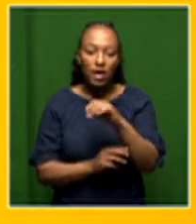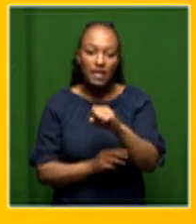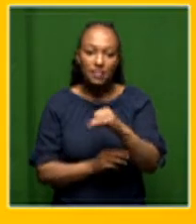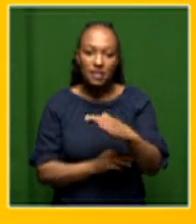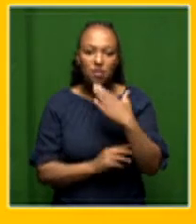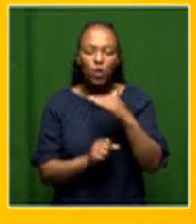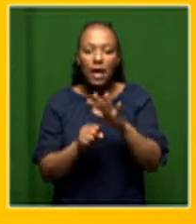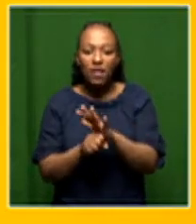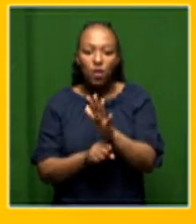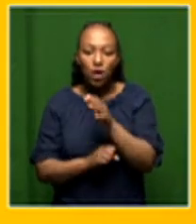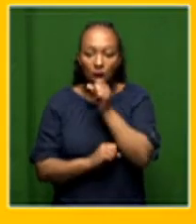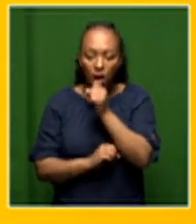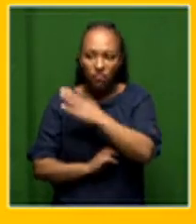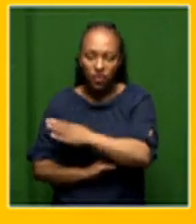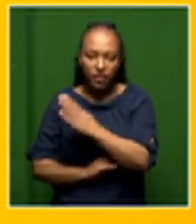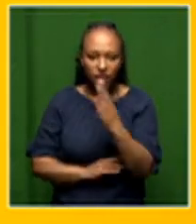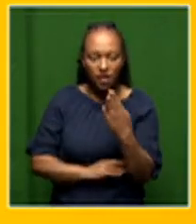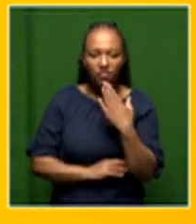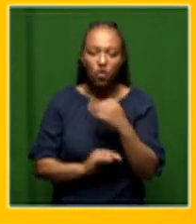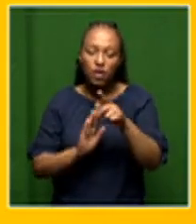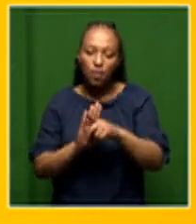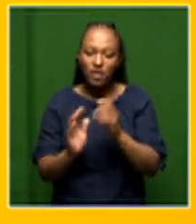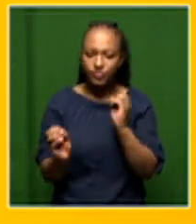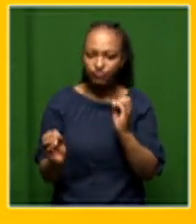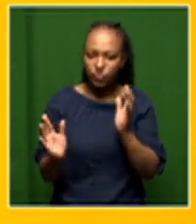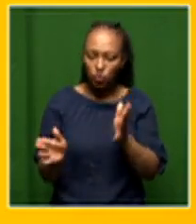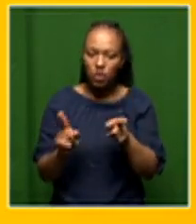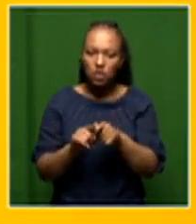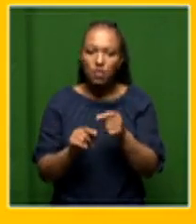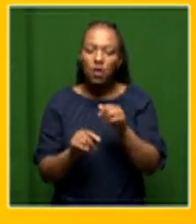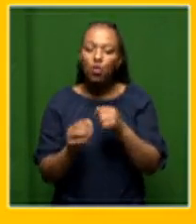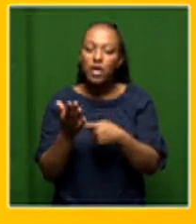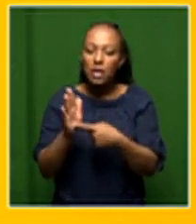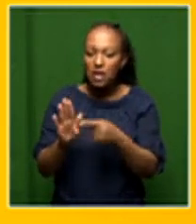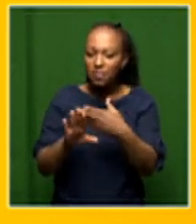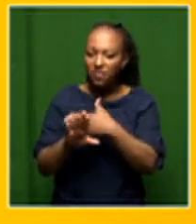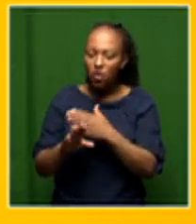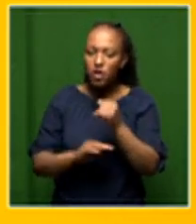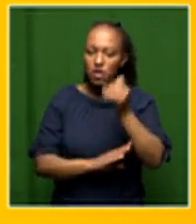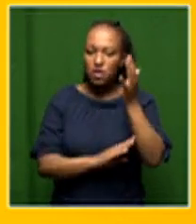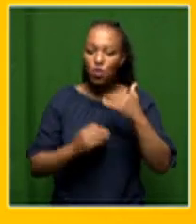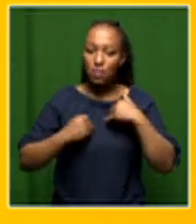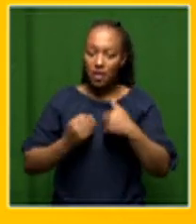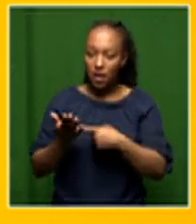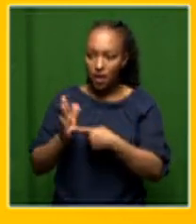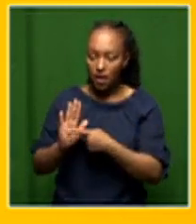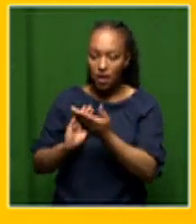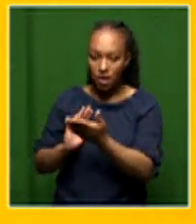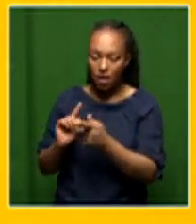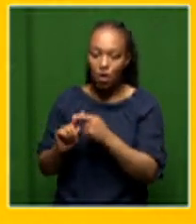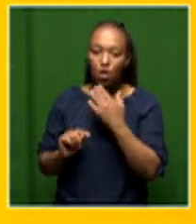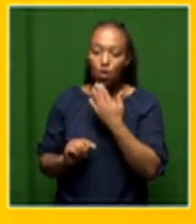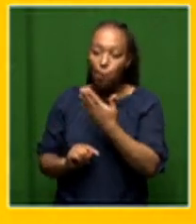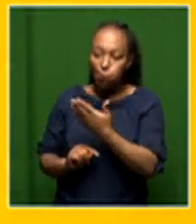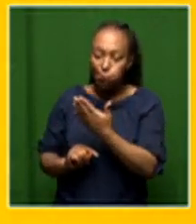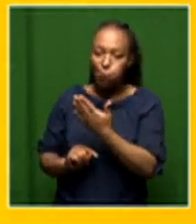you covered throughout the day with this policy statement and also bringing you some previews. So let's begin that first preview, and on